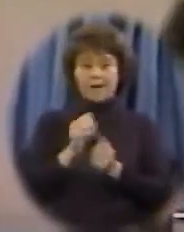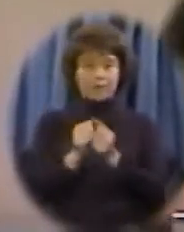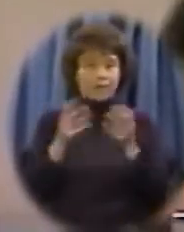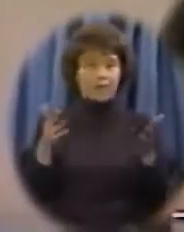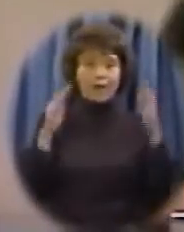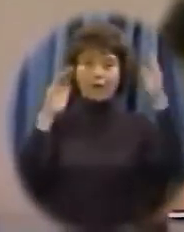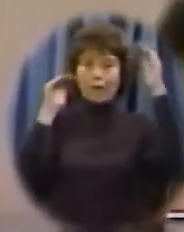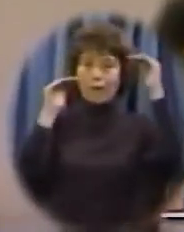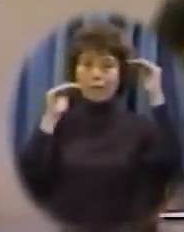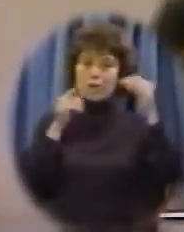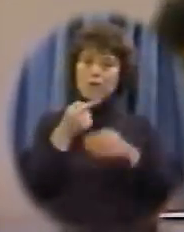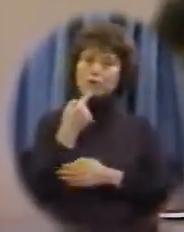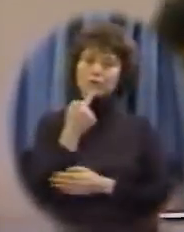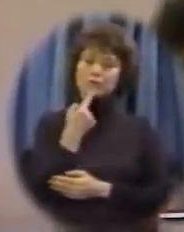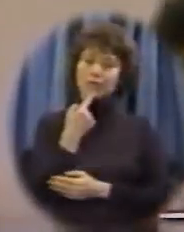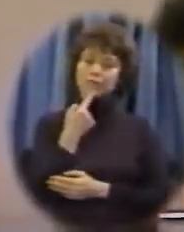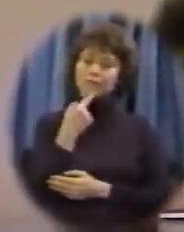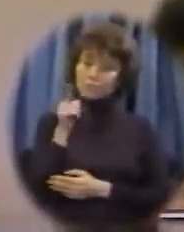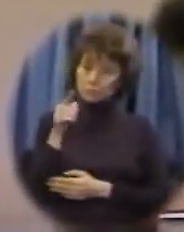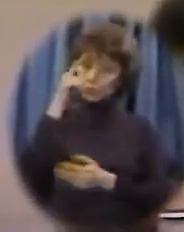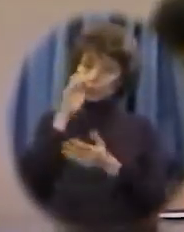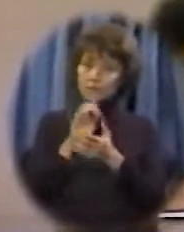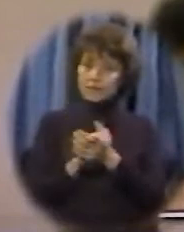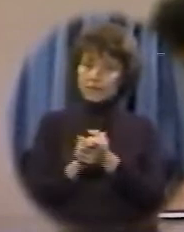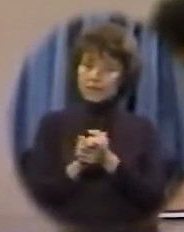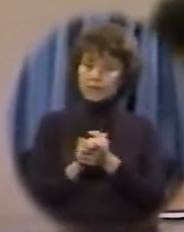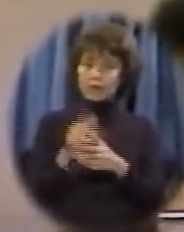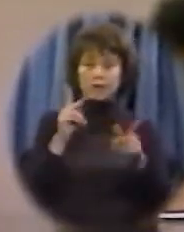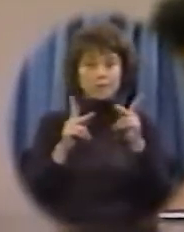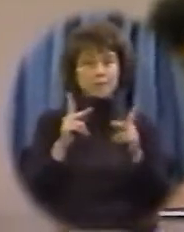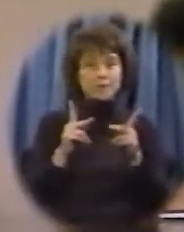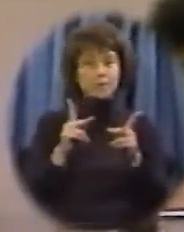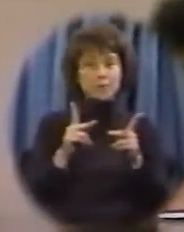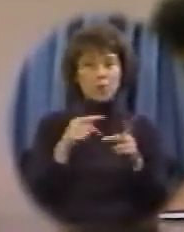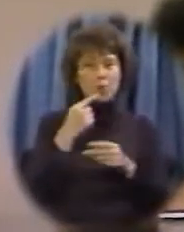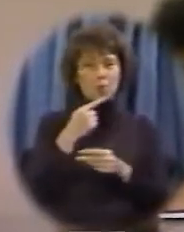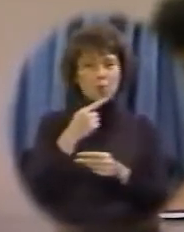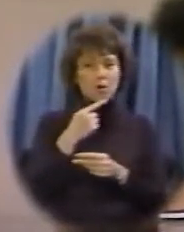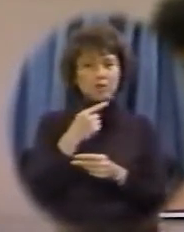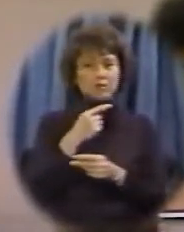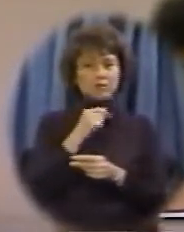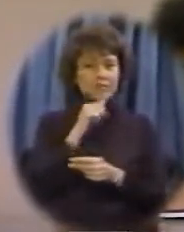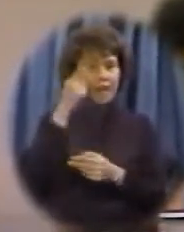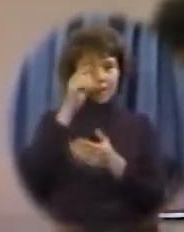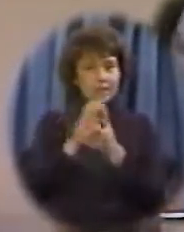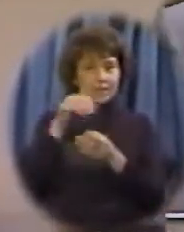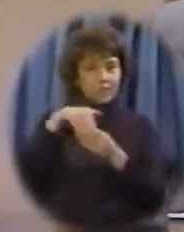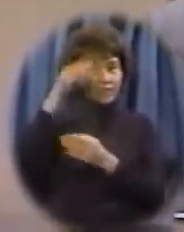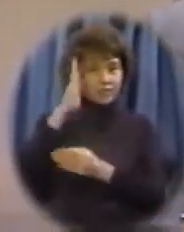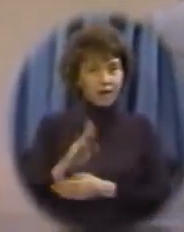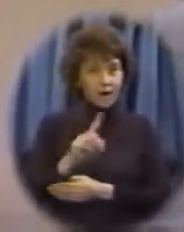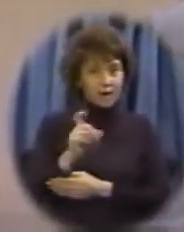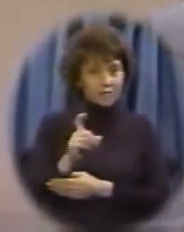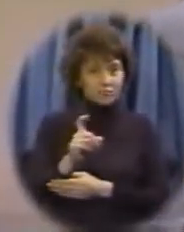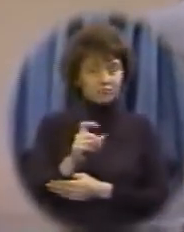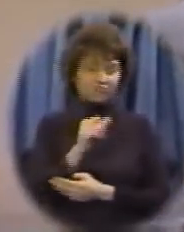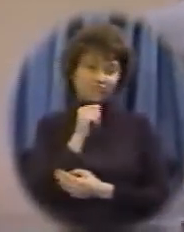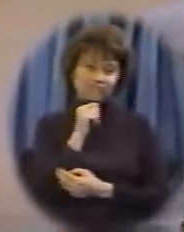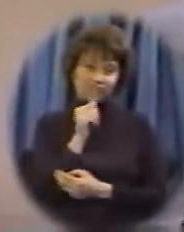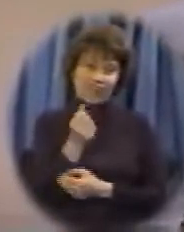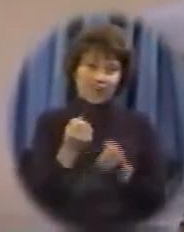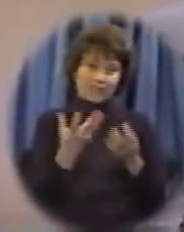Dr. Lakin, do you believe that there's any that does not believe, that do not believe in the existence of God? Well, not many, but I've met a few little in for